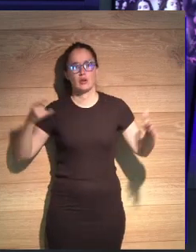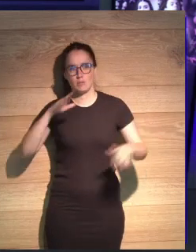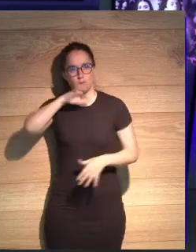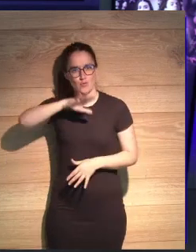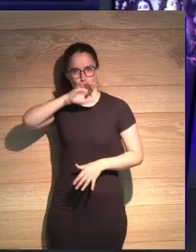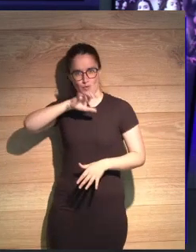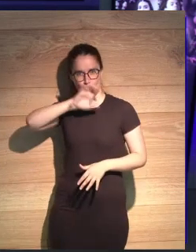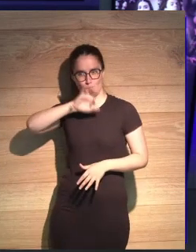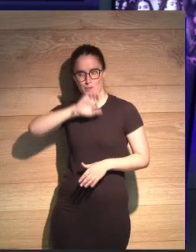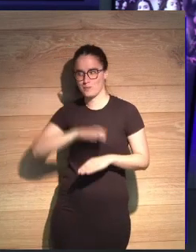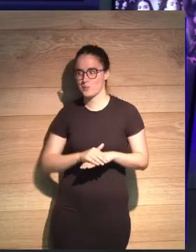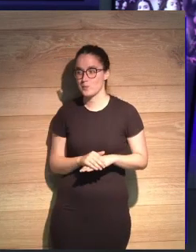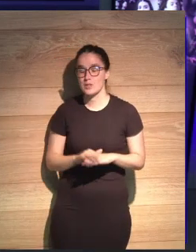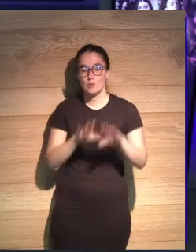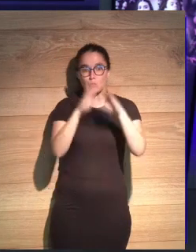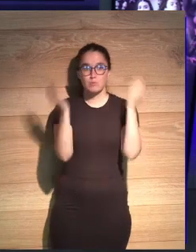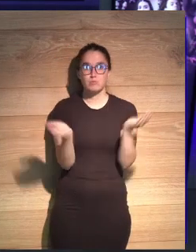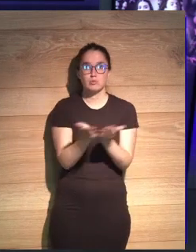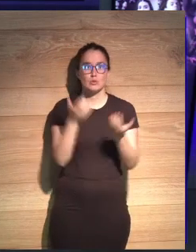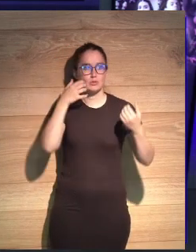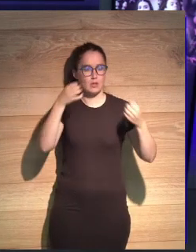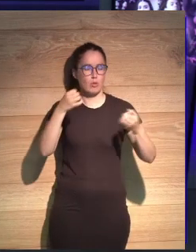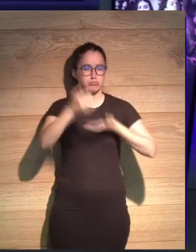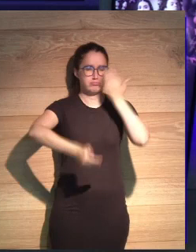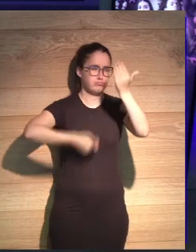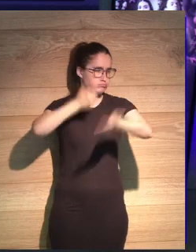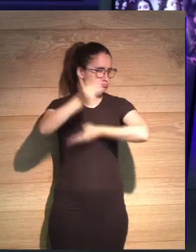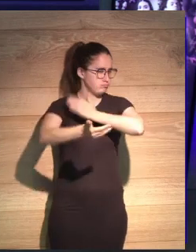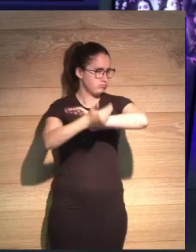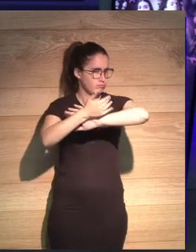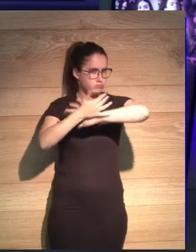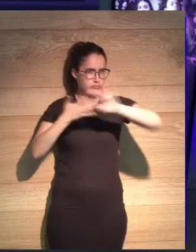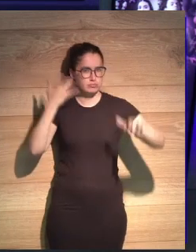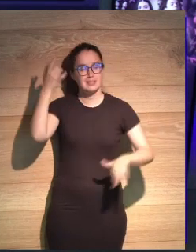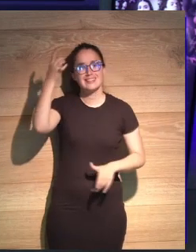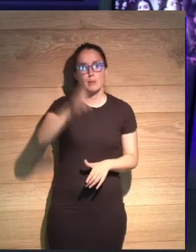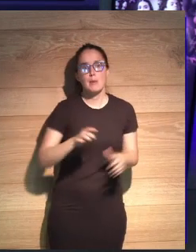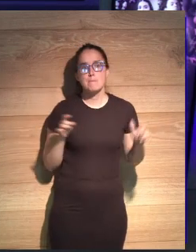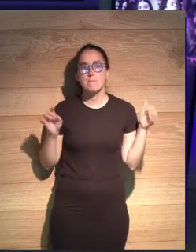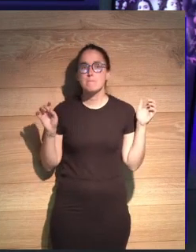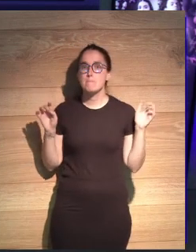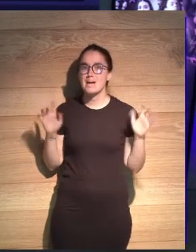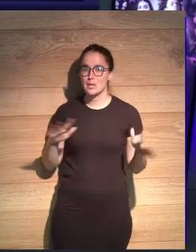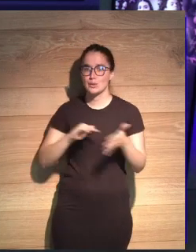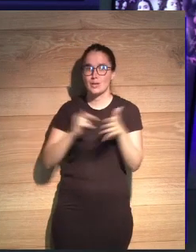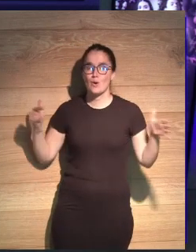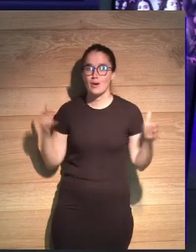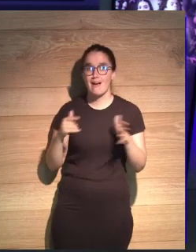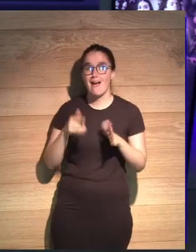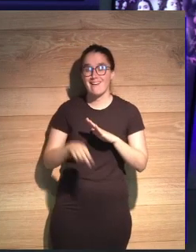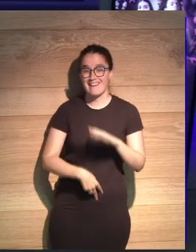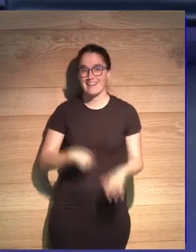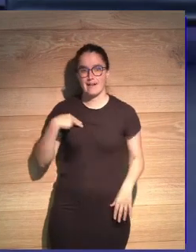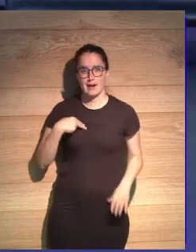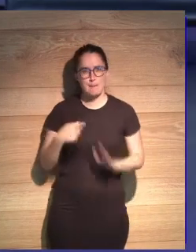and the adoption of new technologies. That's very curious. In the world of health, there's been